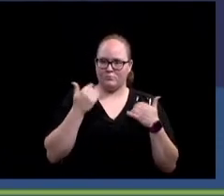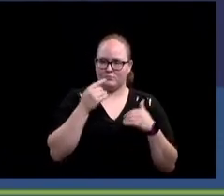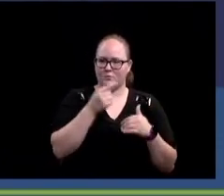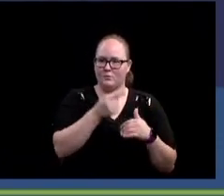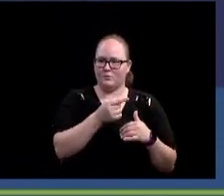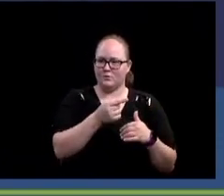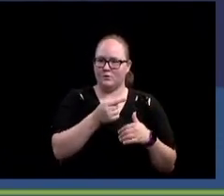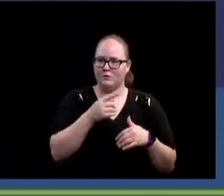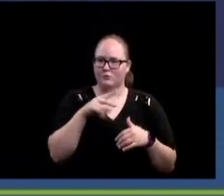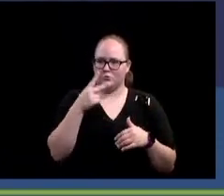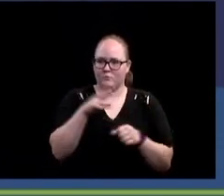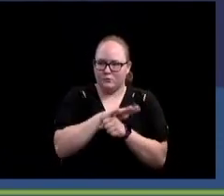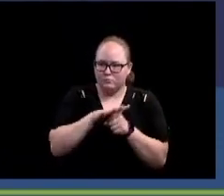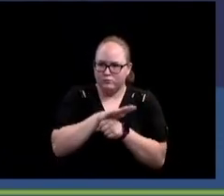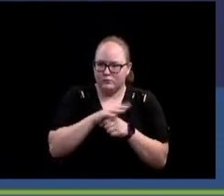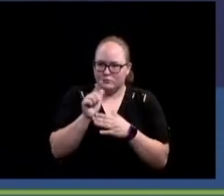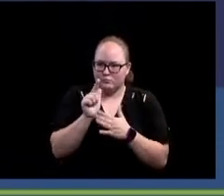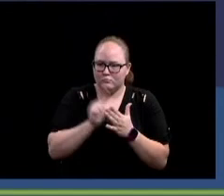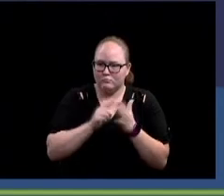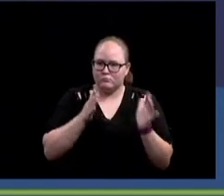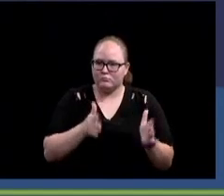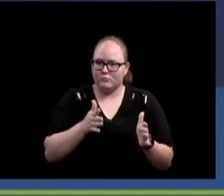to consider, and 1 for academia.